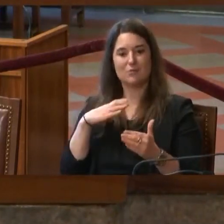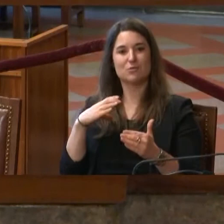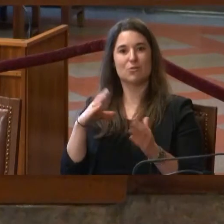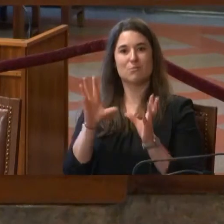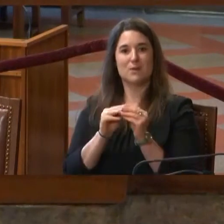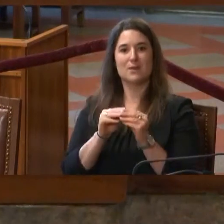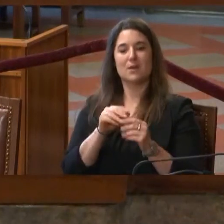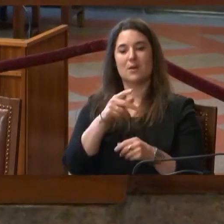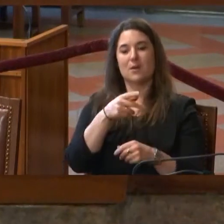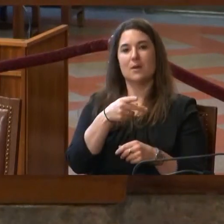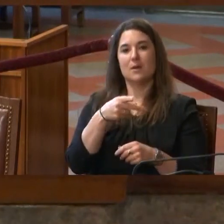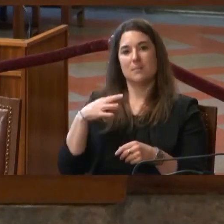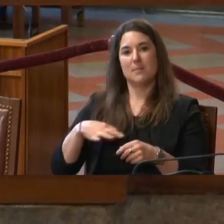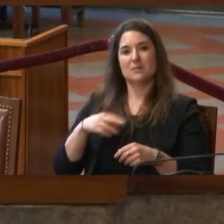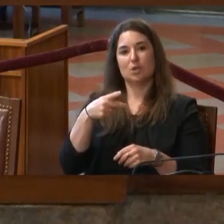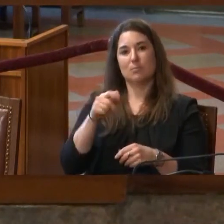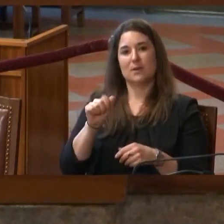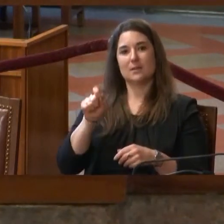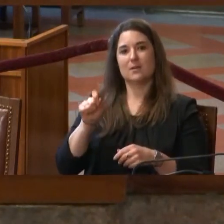is